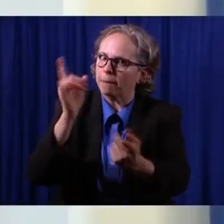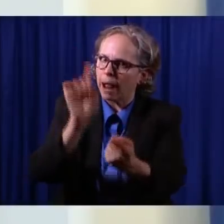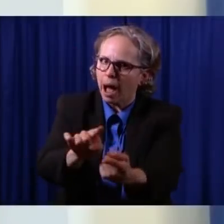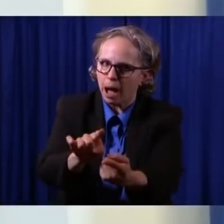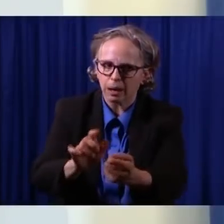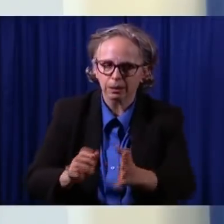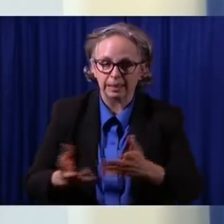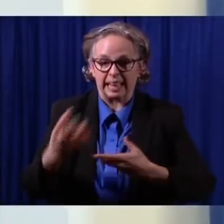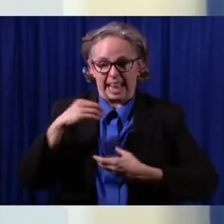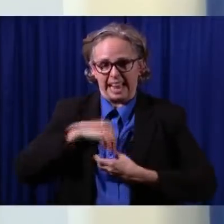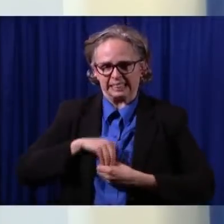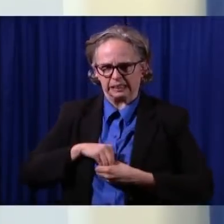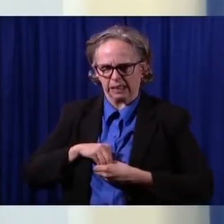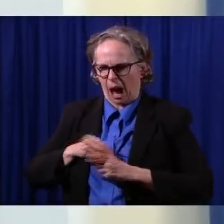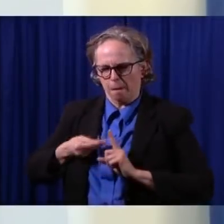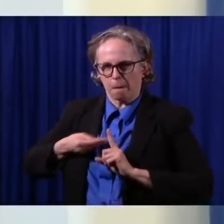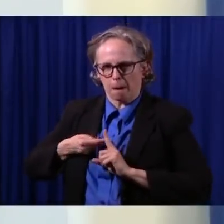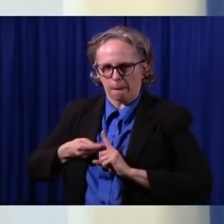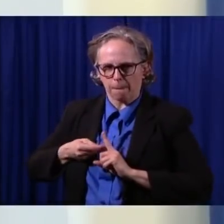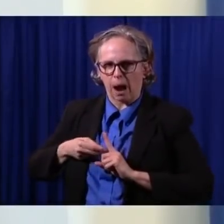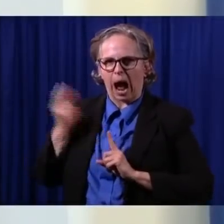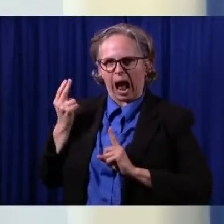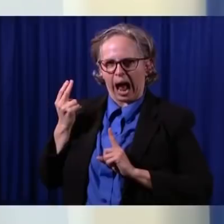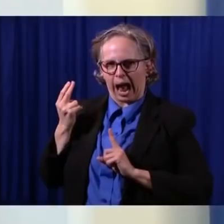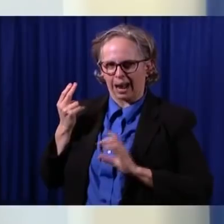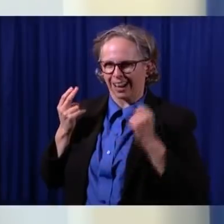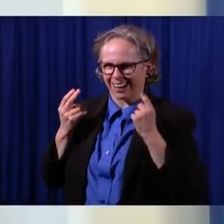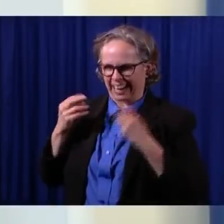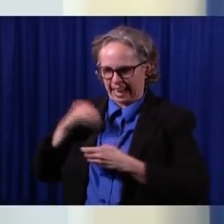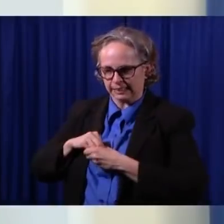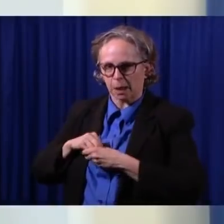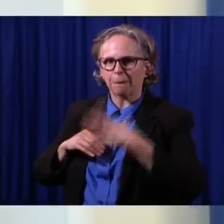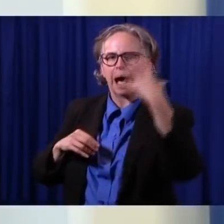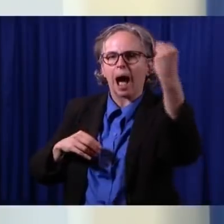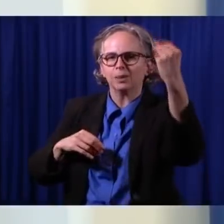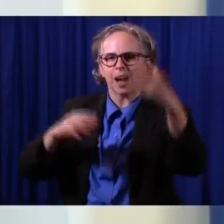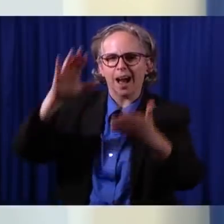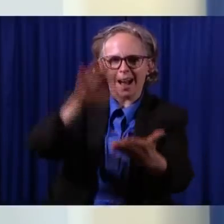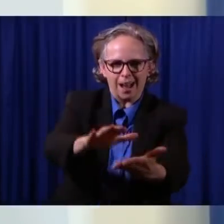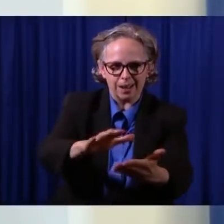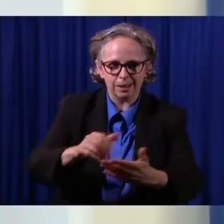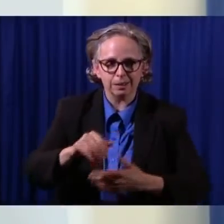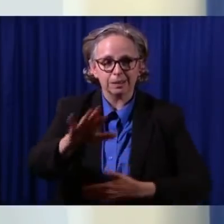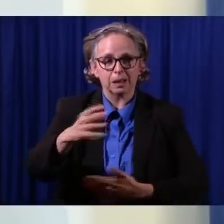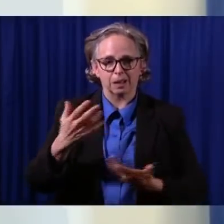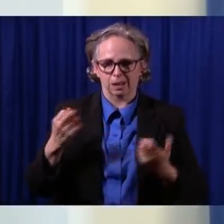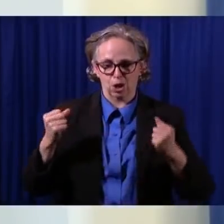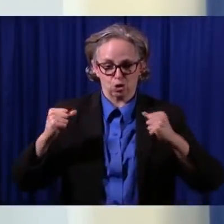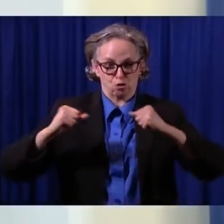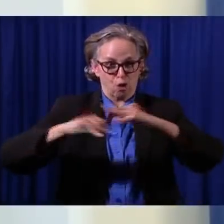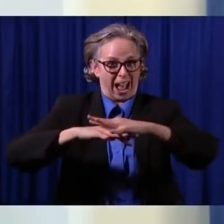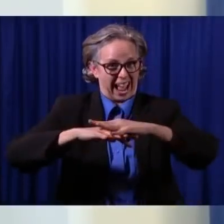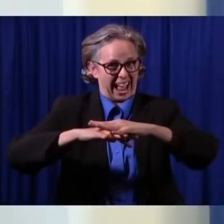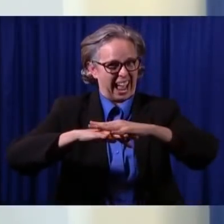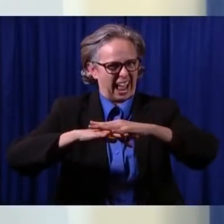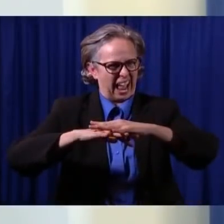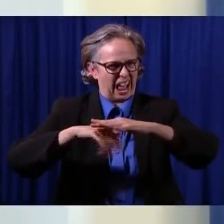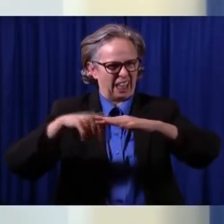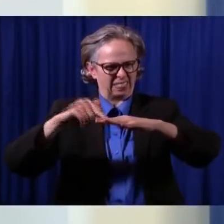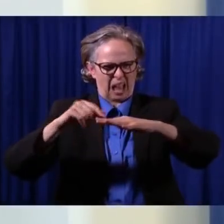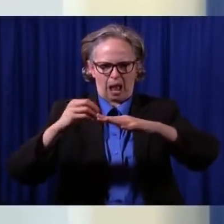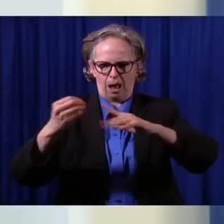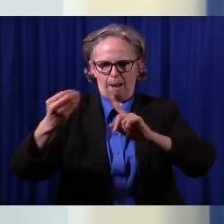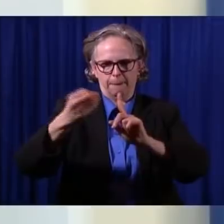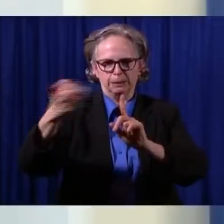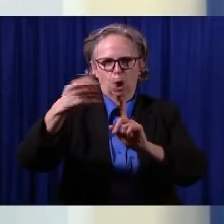confined spaces is another C, and crowds. Obviously, when you're in a crowd, you're going to get exposed to many, many more people that you